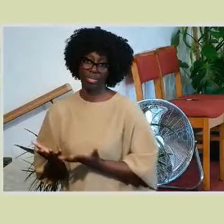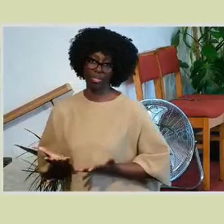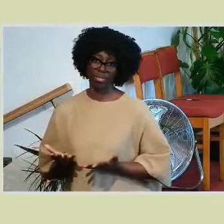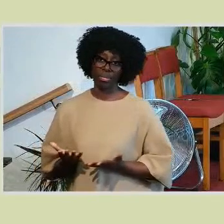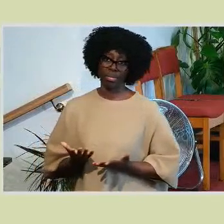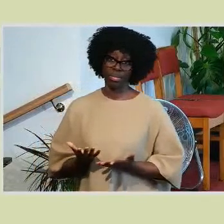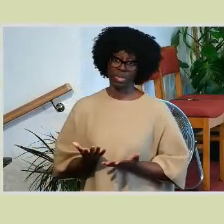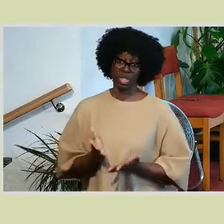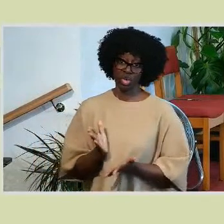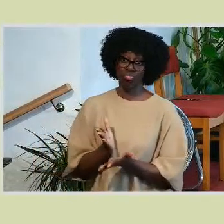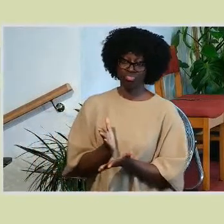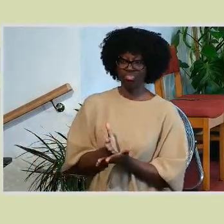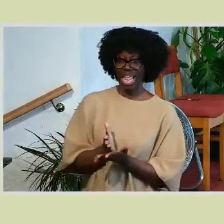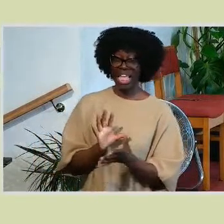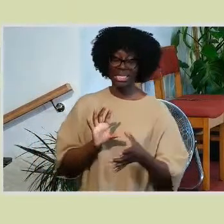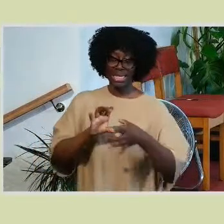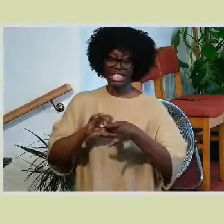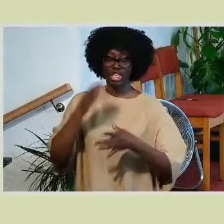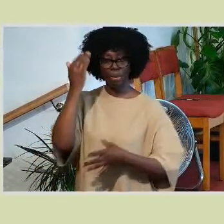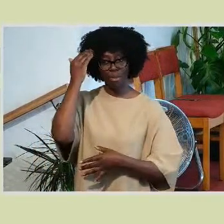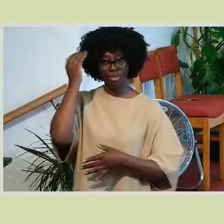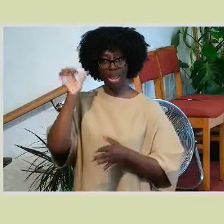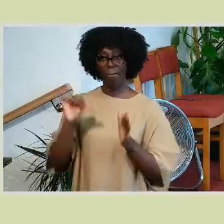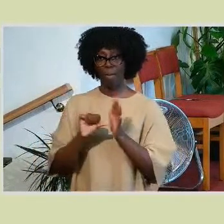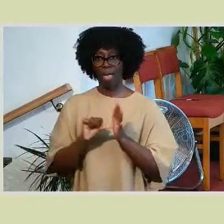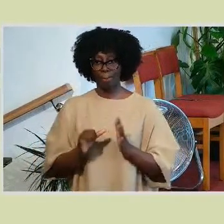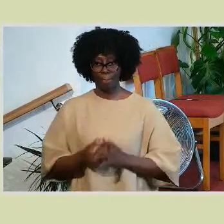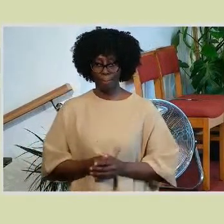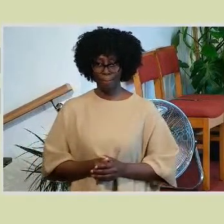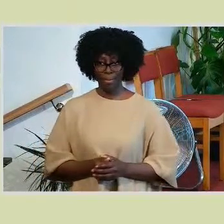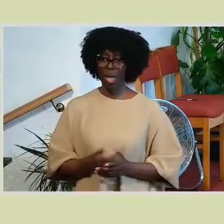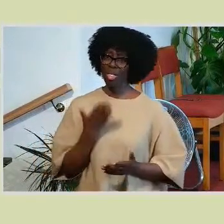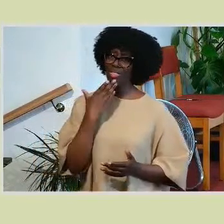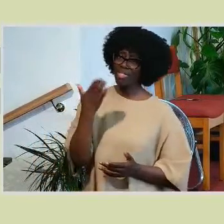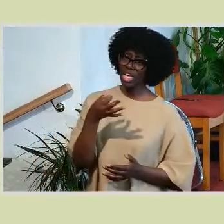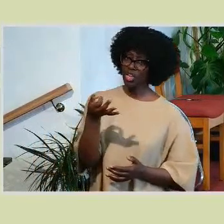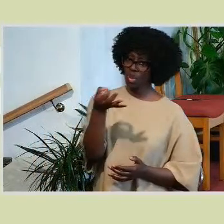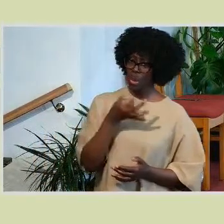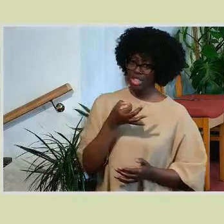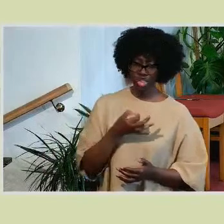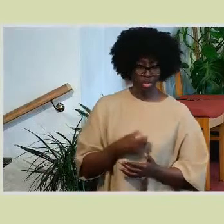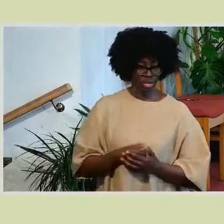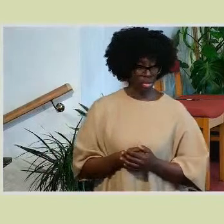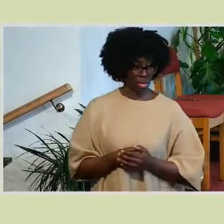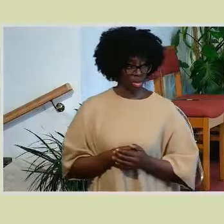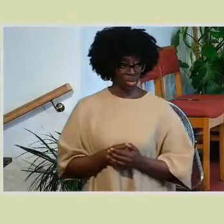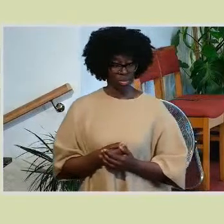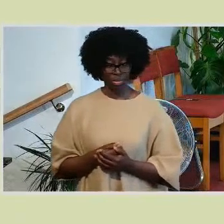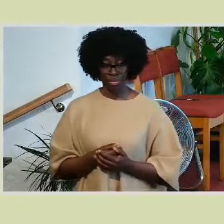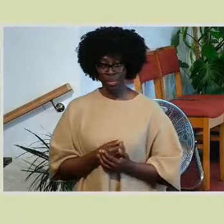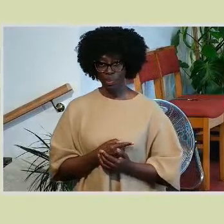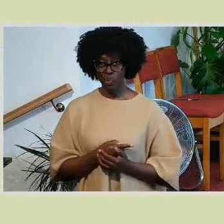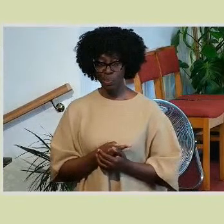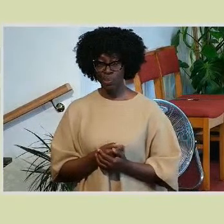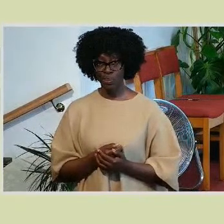Yeah, so memory and function, yeah. Yeah, okay. Thank you for the question. All right.